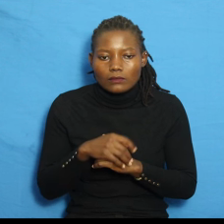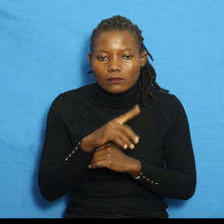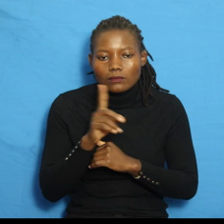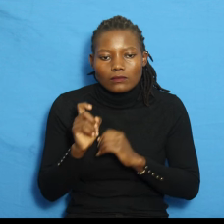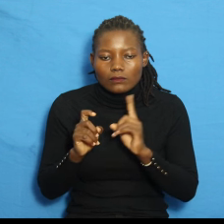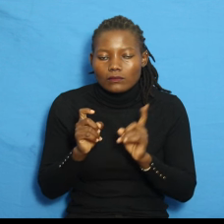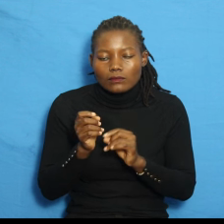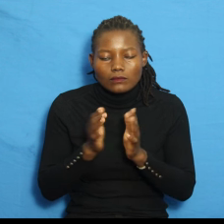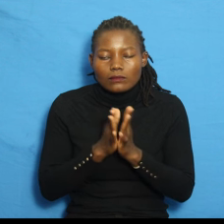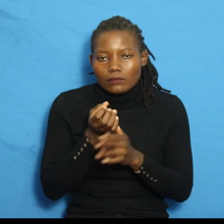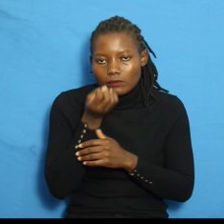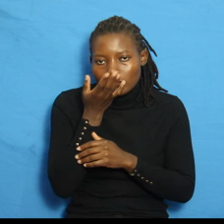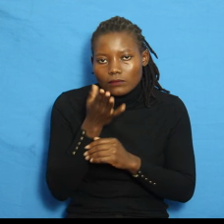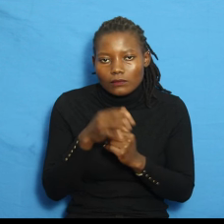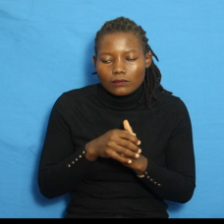session.